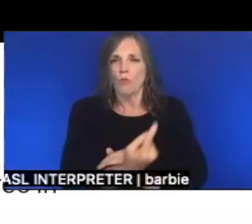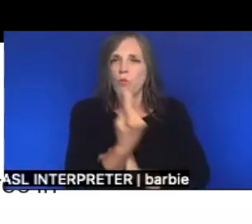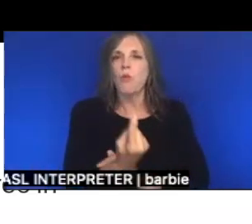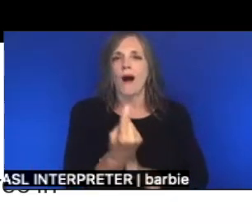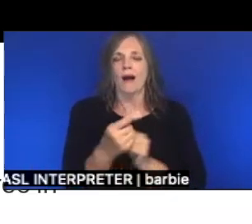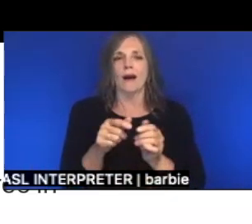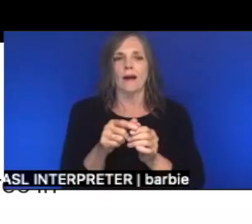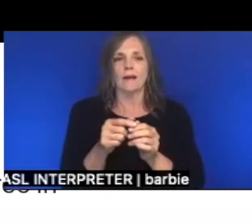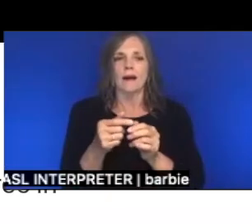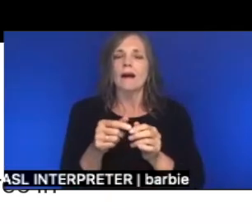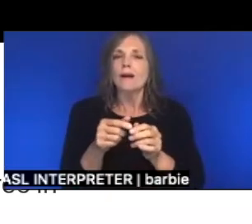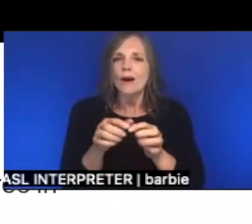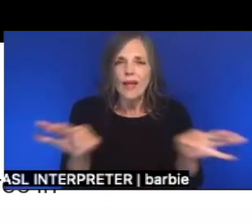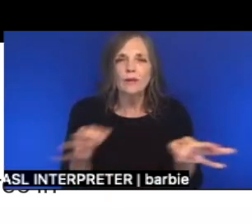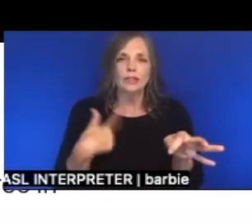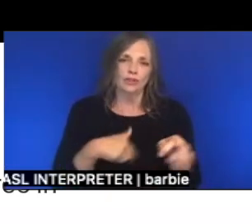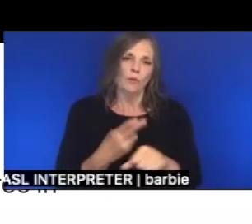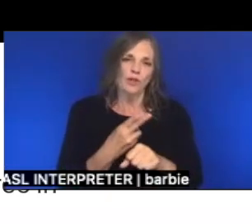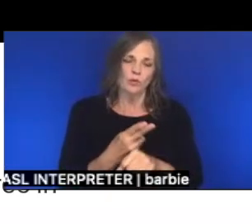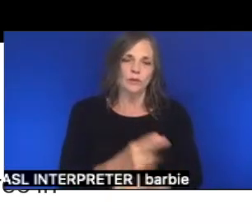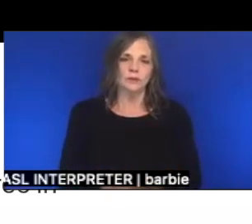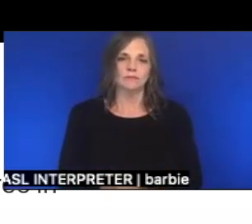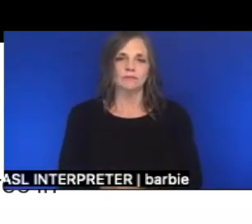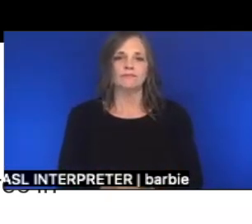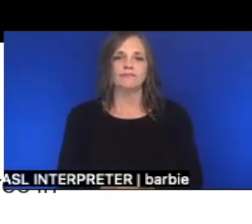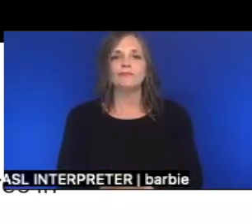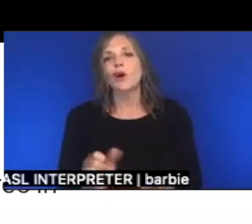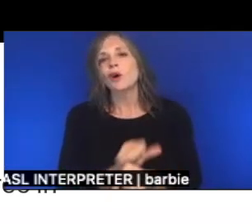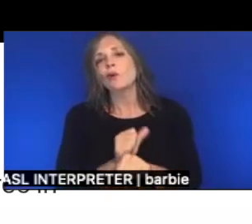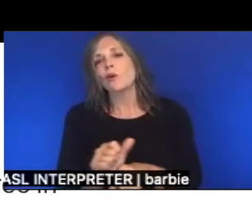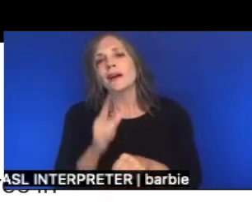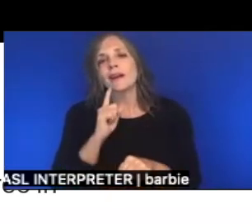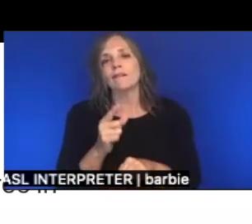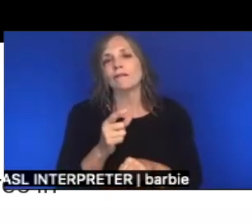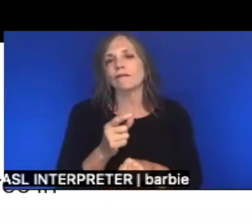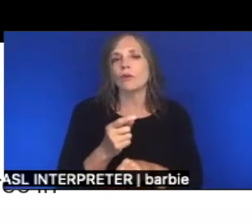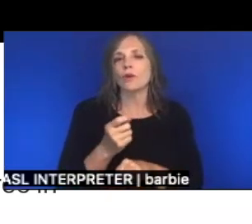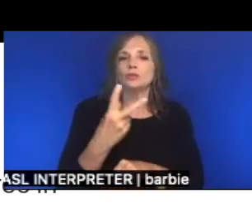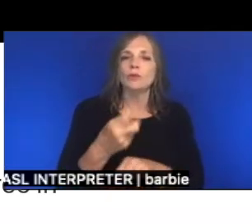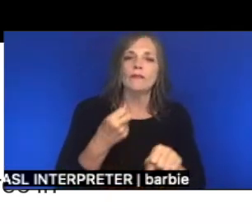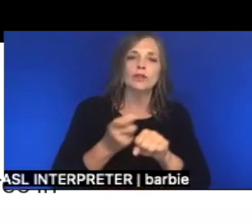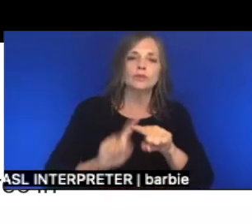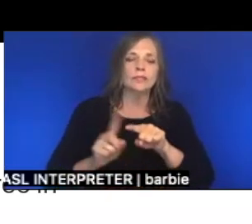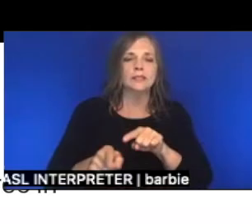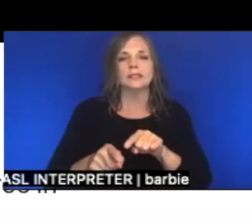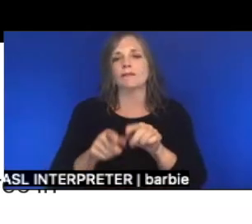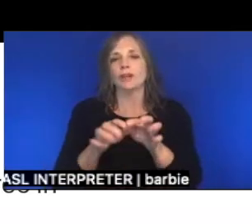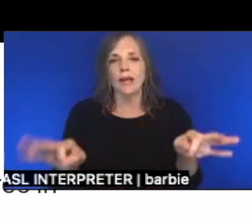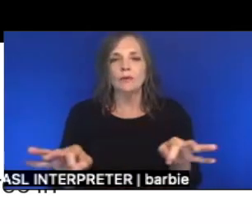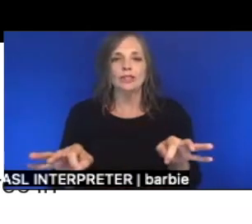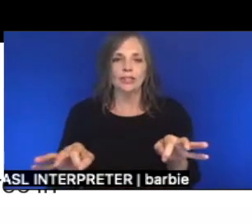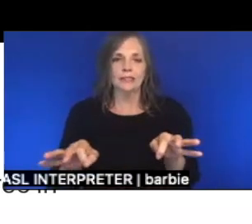Work-wise, I have been working also with languages, 12 years in the localization department for electronic arts here in Germany, in Cologne,